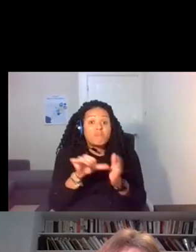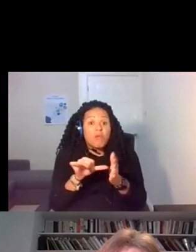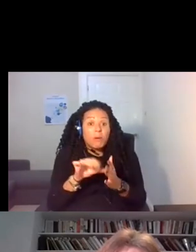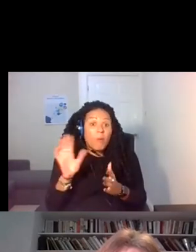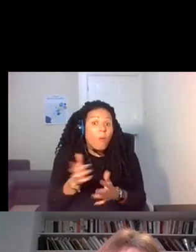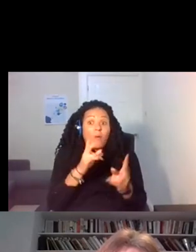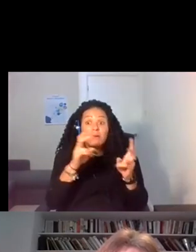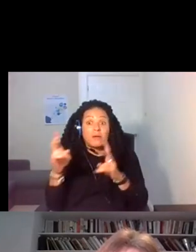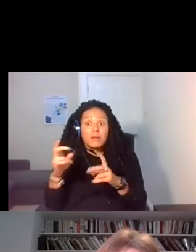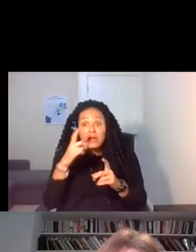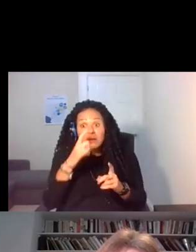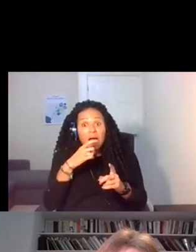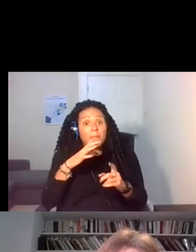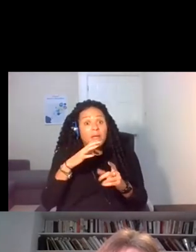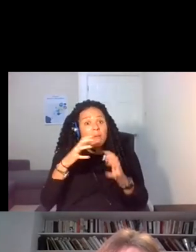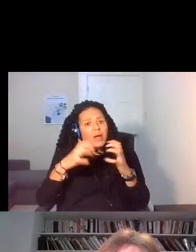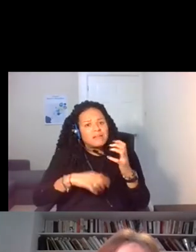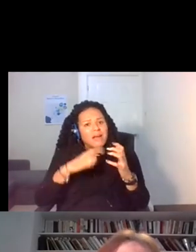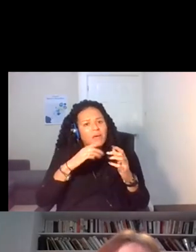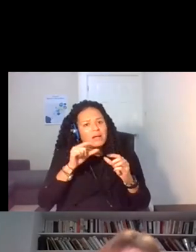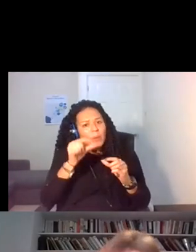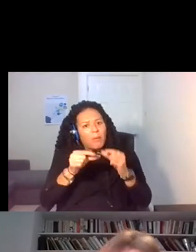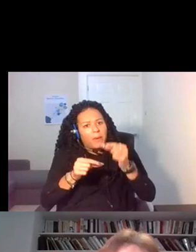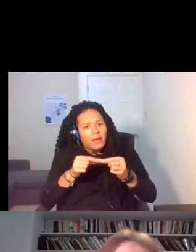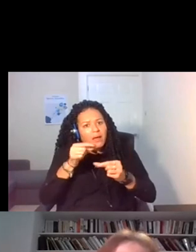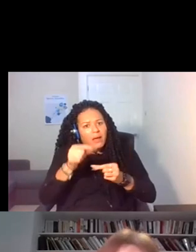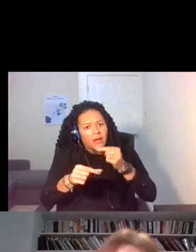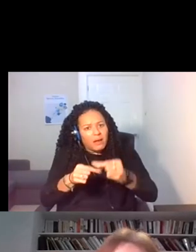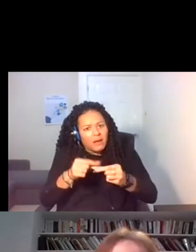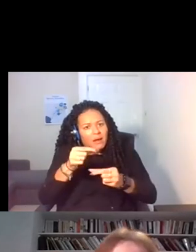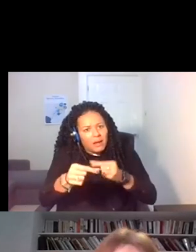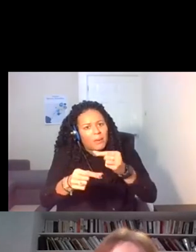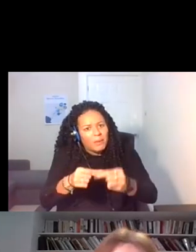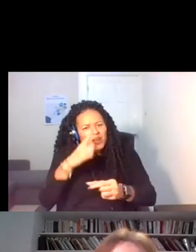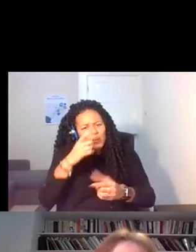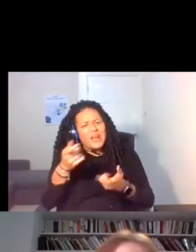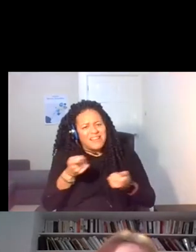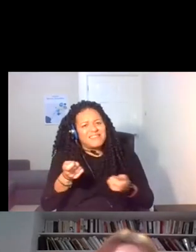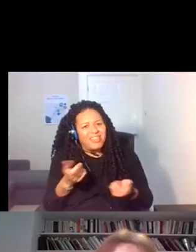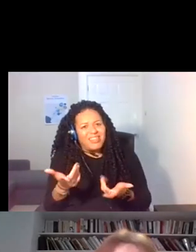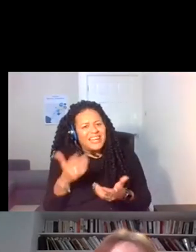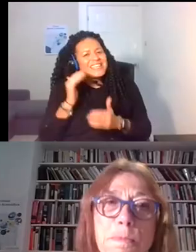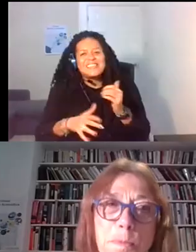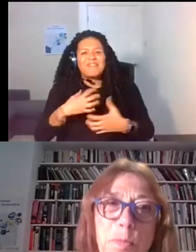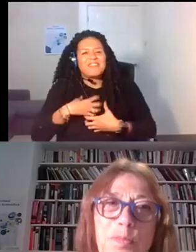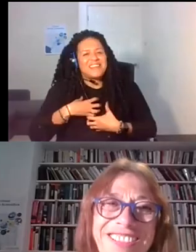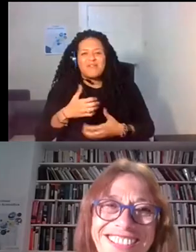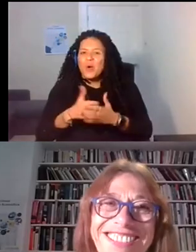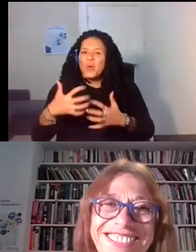be cut into small pieces, and each piece on its own is something that you can handle. So it's never scary, always